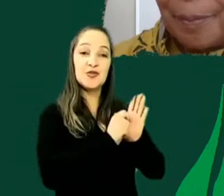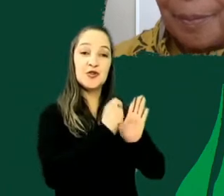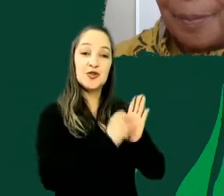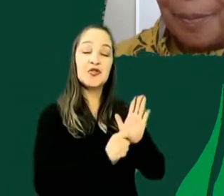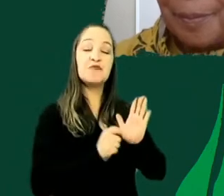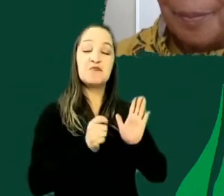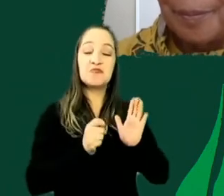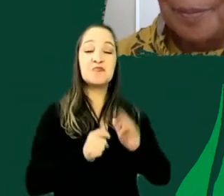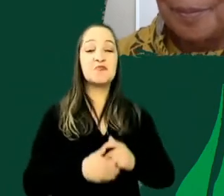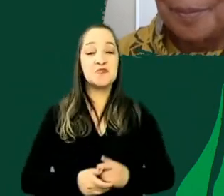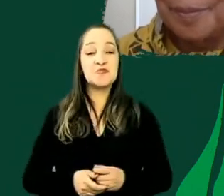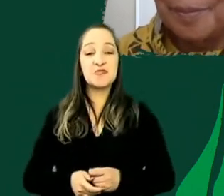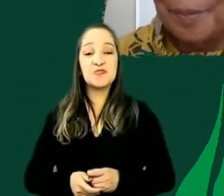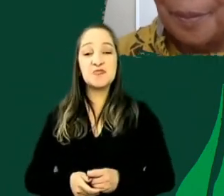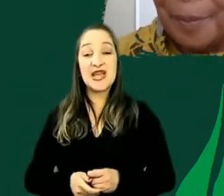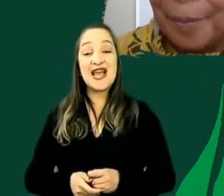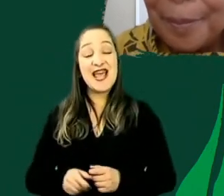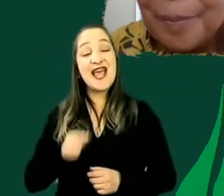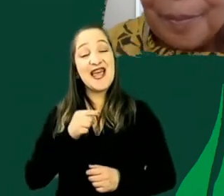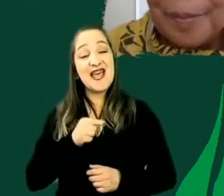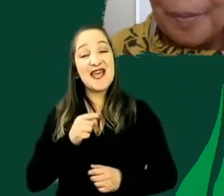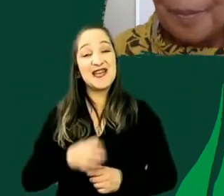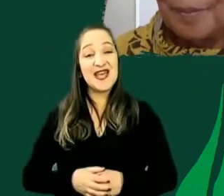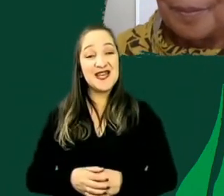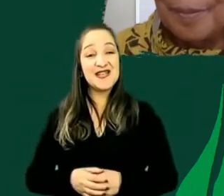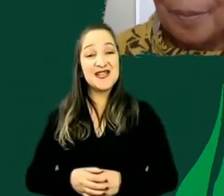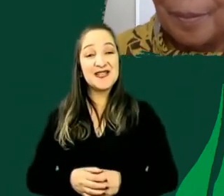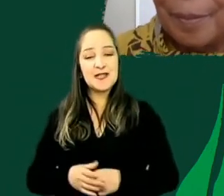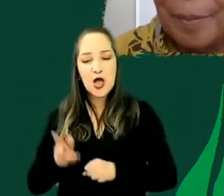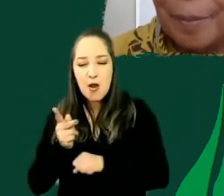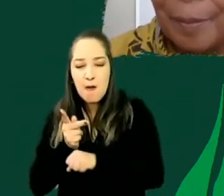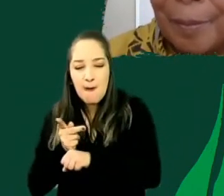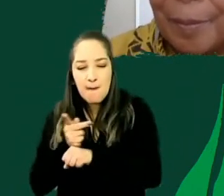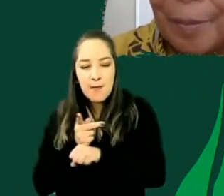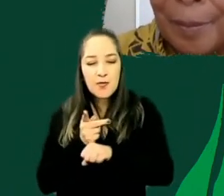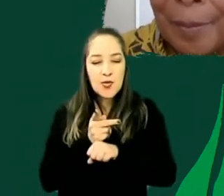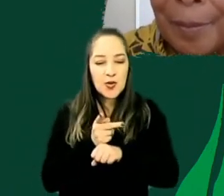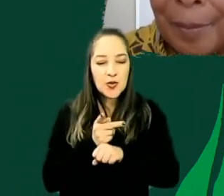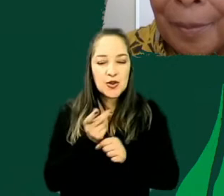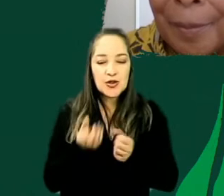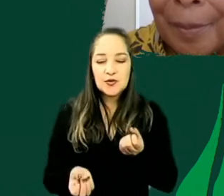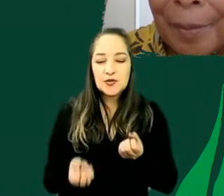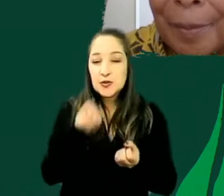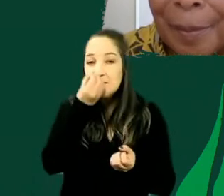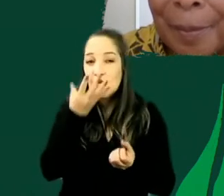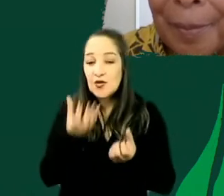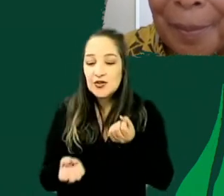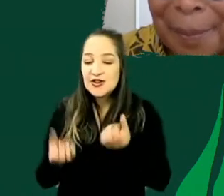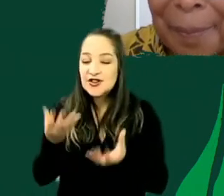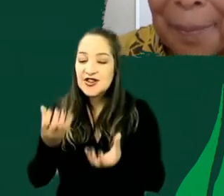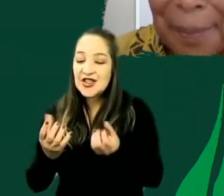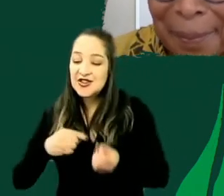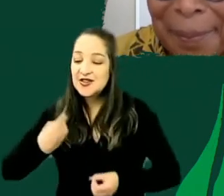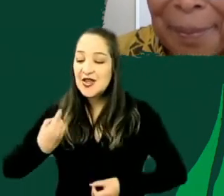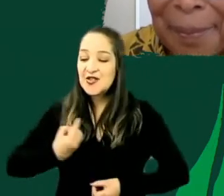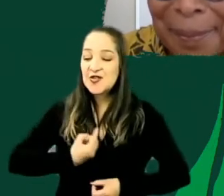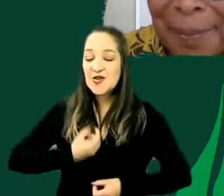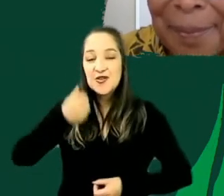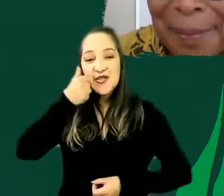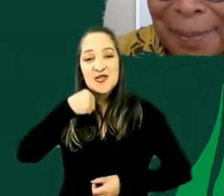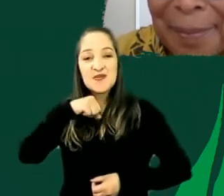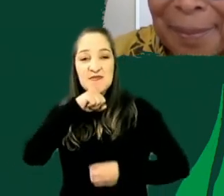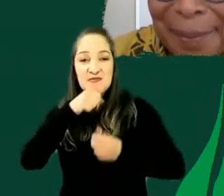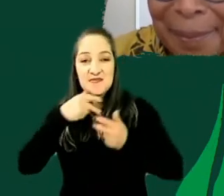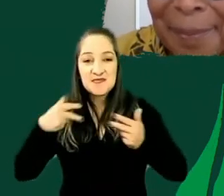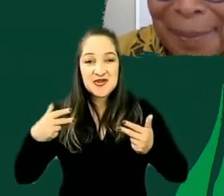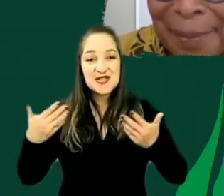not exactly writing, In Search of Our Mother's Gardens. our mothers. So the greatest influence,